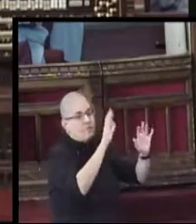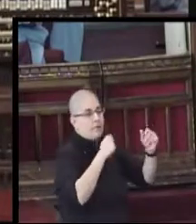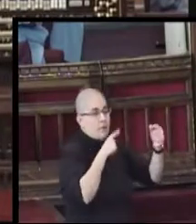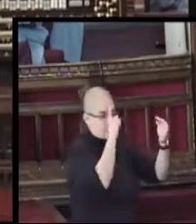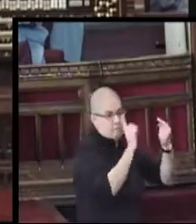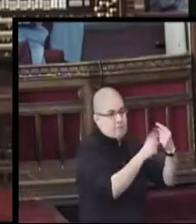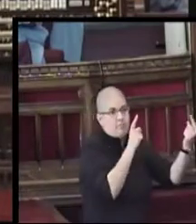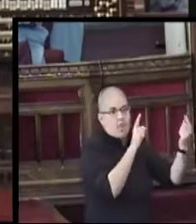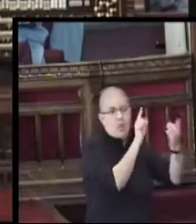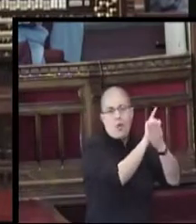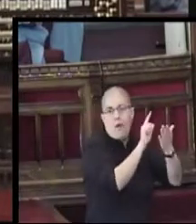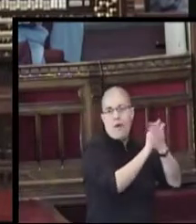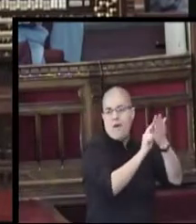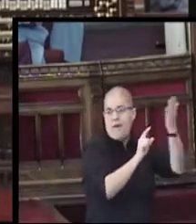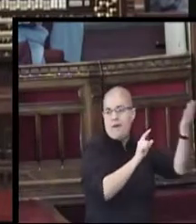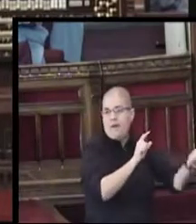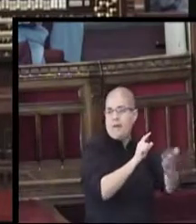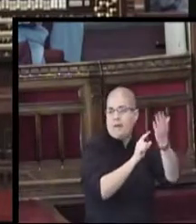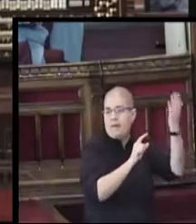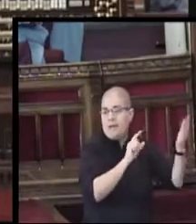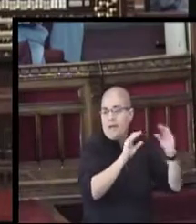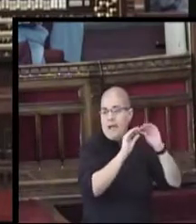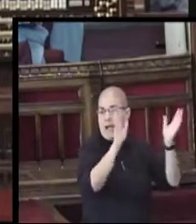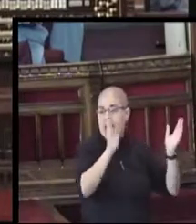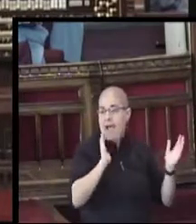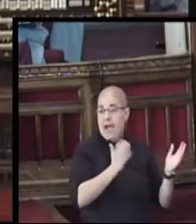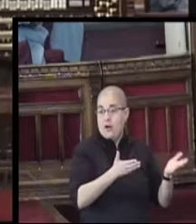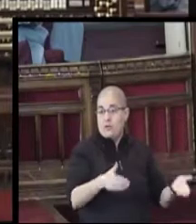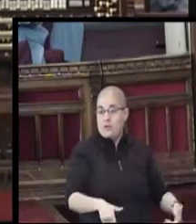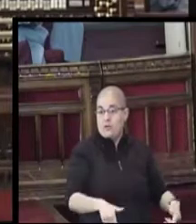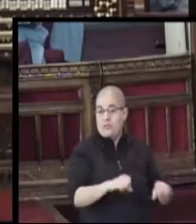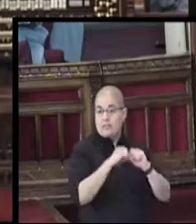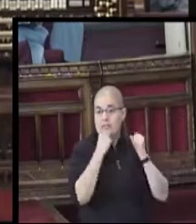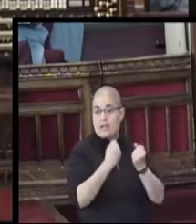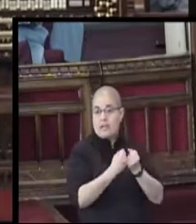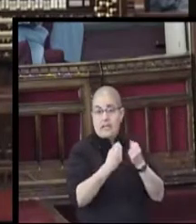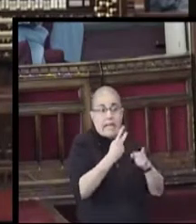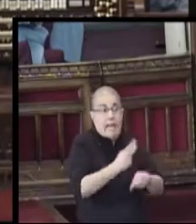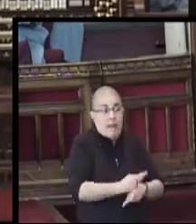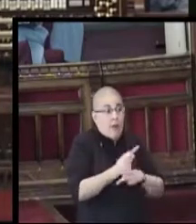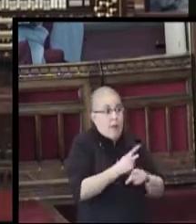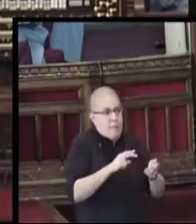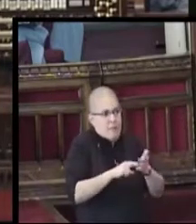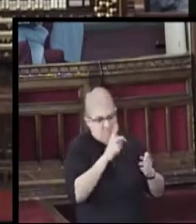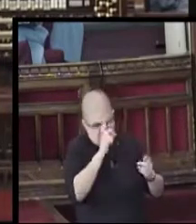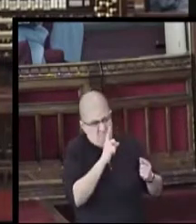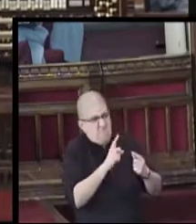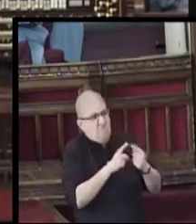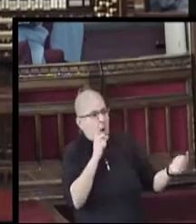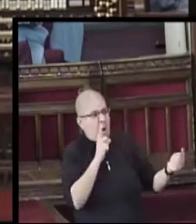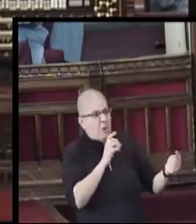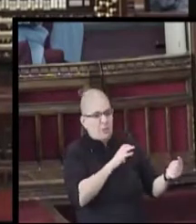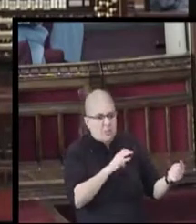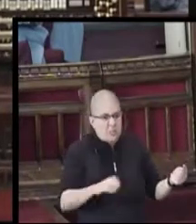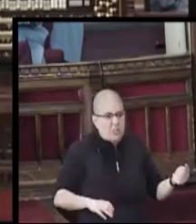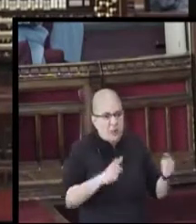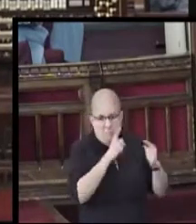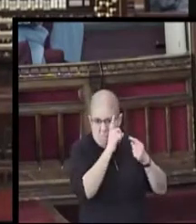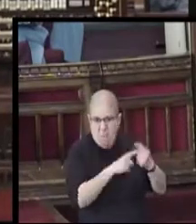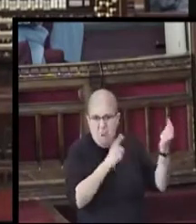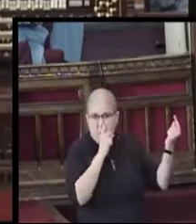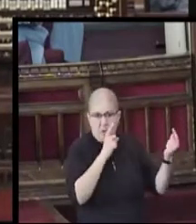attack a particular law that is evident in our society, again, being careful that you're not attacking a particular faith